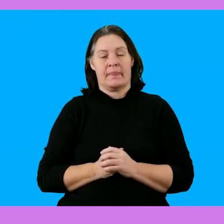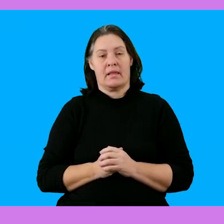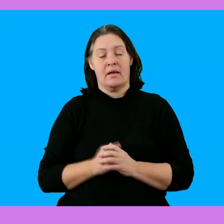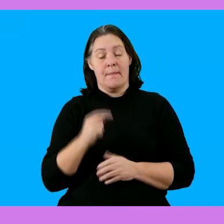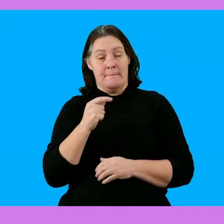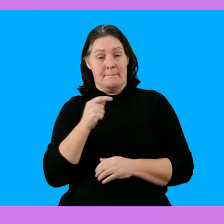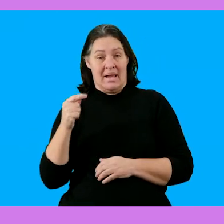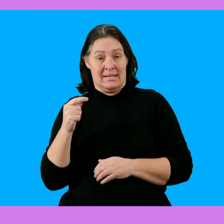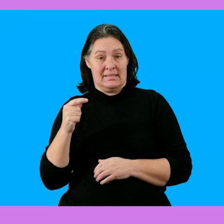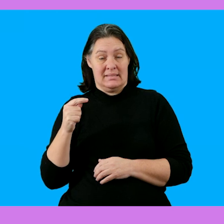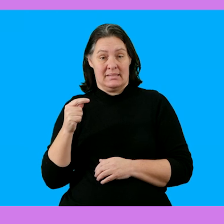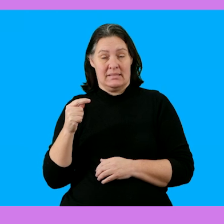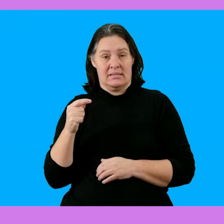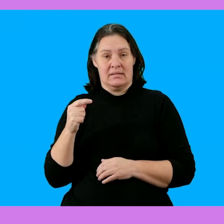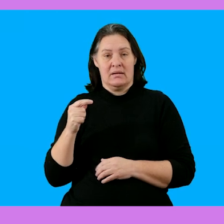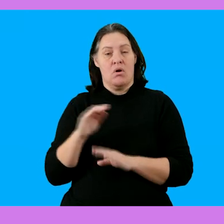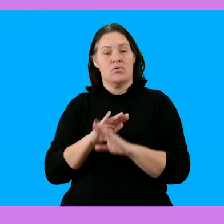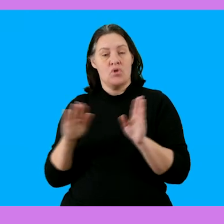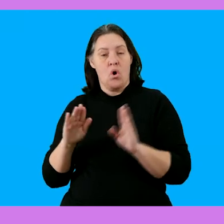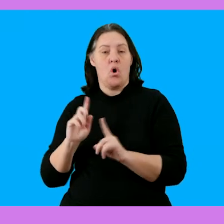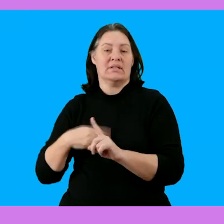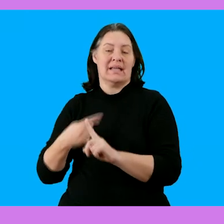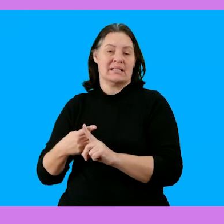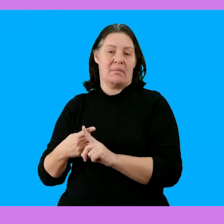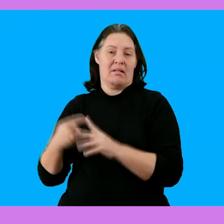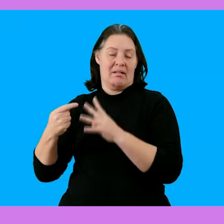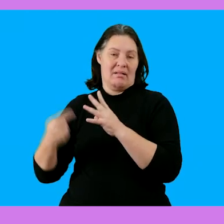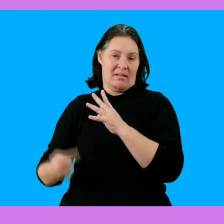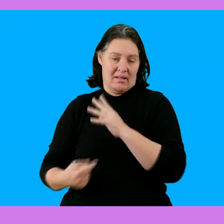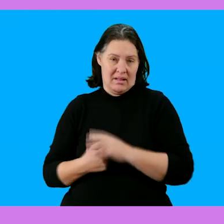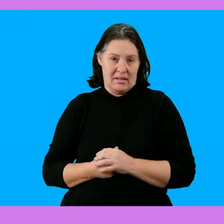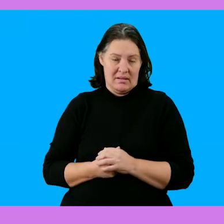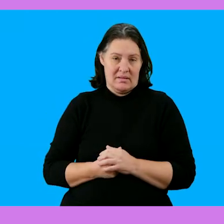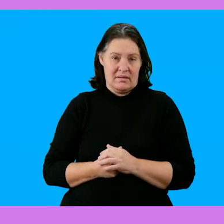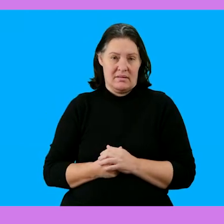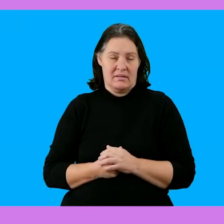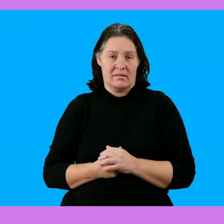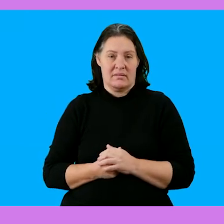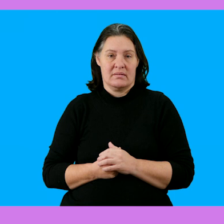right, minus all your non-taxable items.